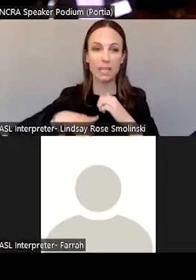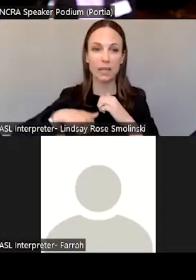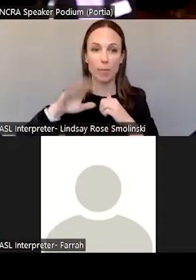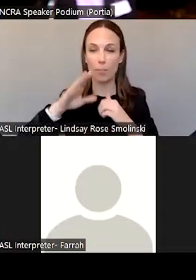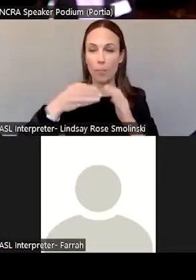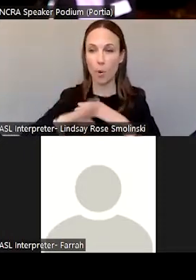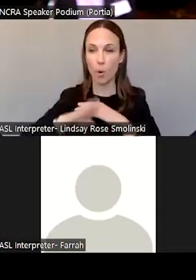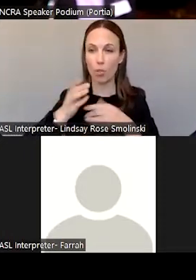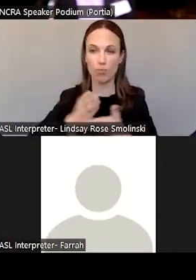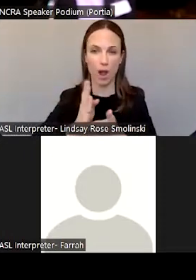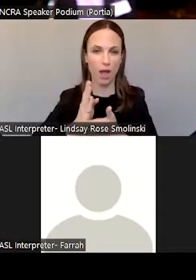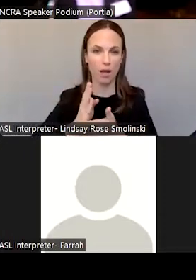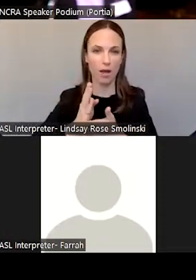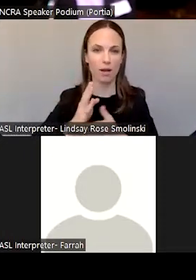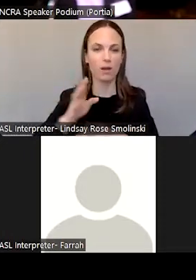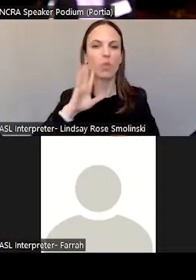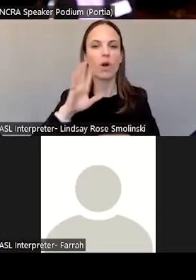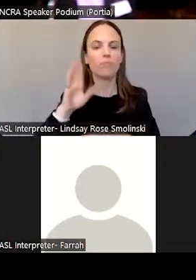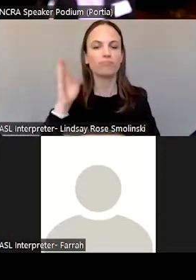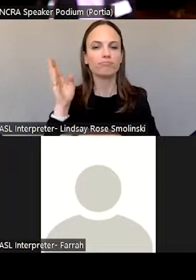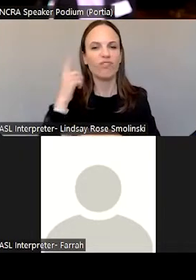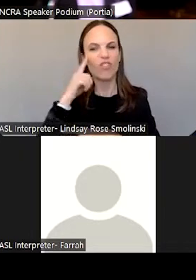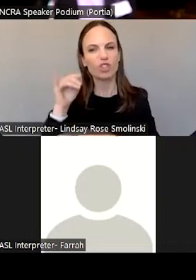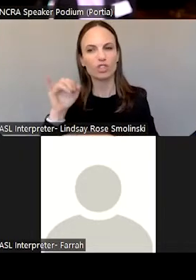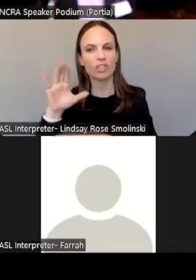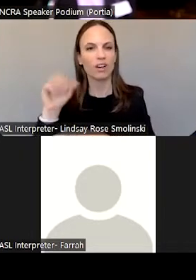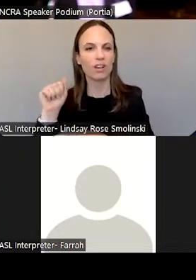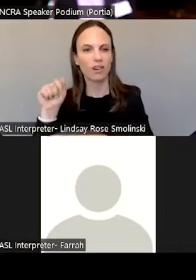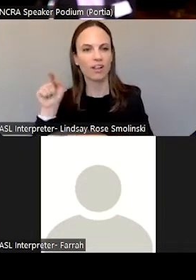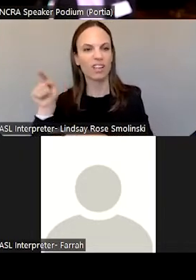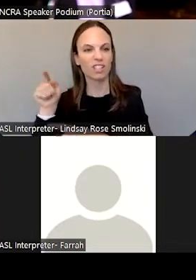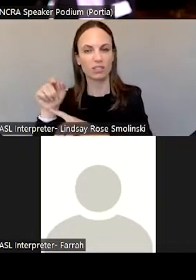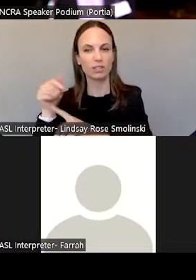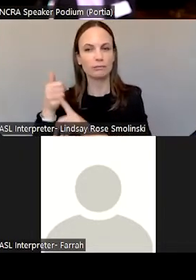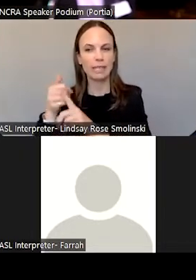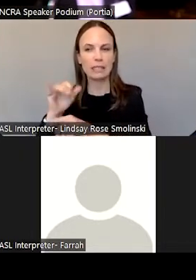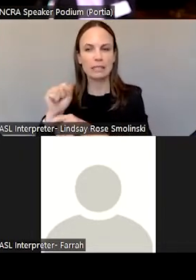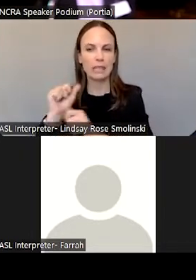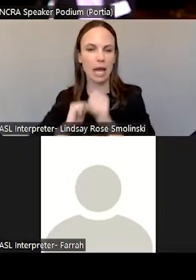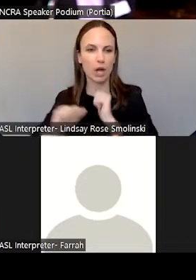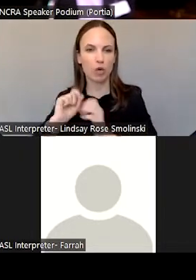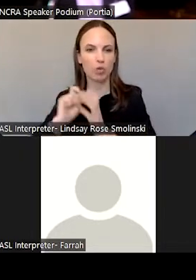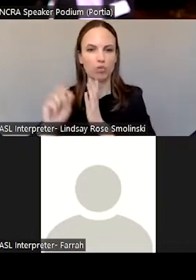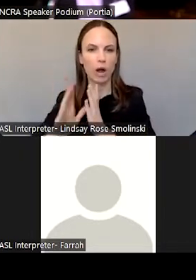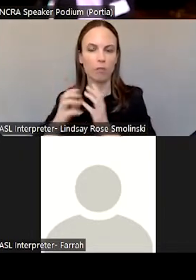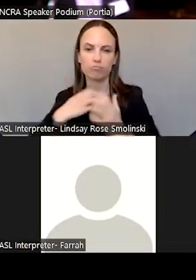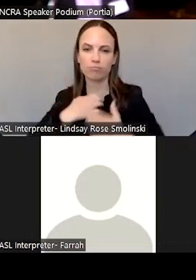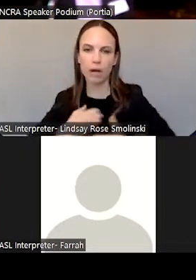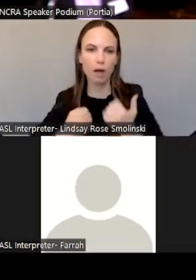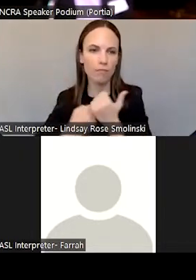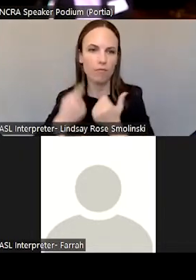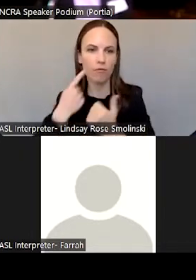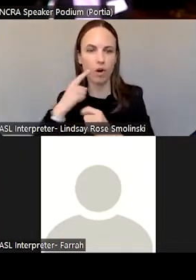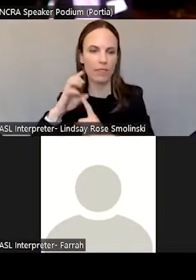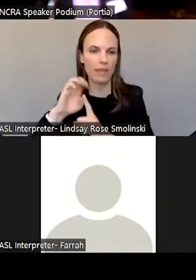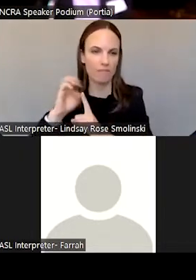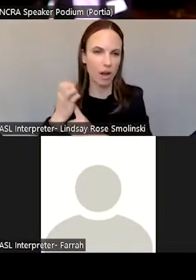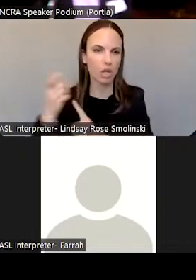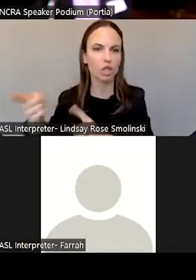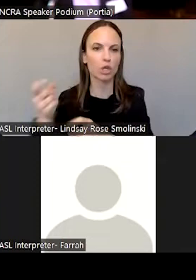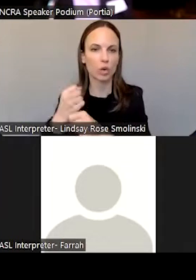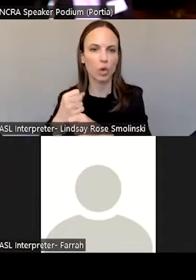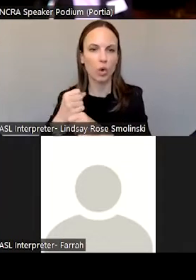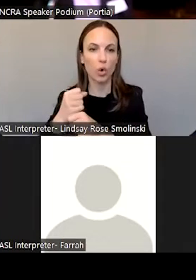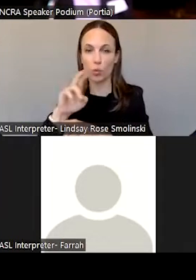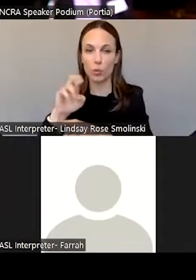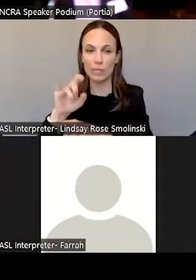pinch hitting for CEO Jessica Jane Robinson. Jessica is an actor, writer, and passionate advocate for the environment. She created